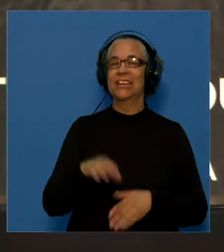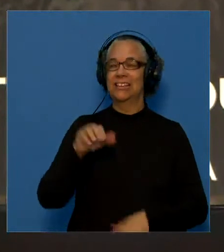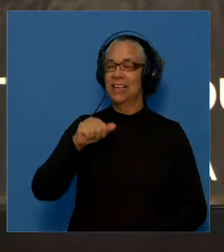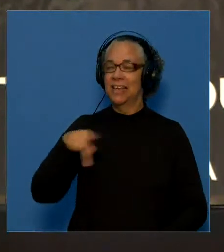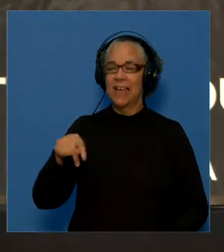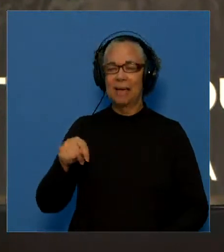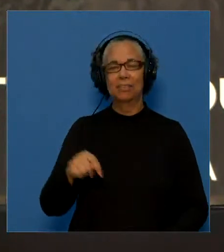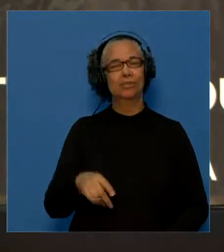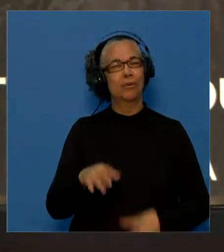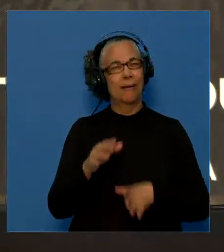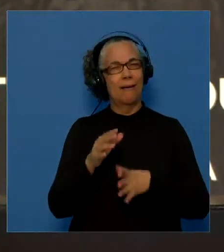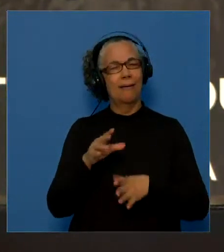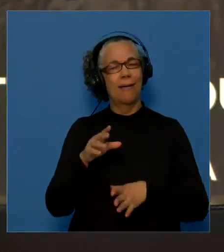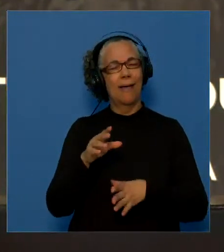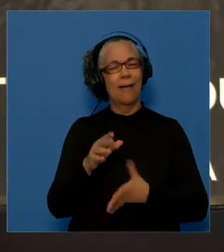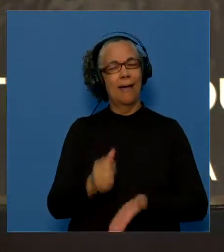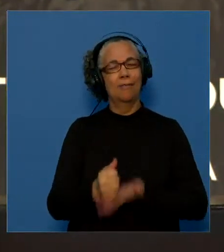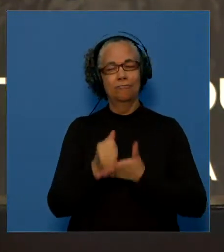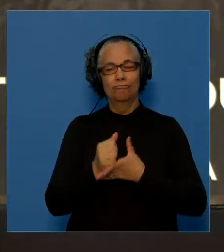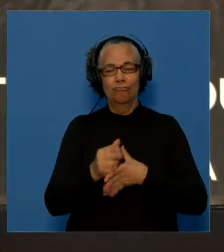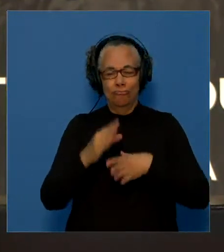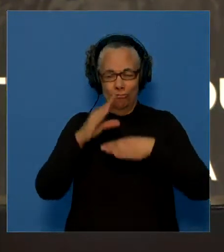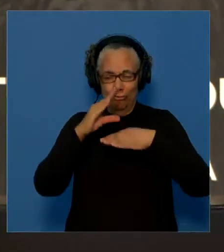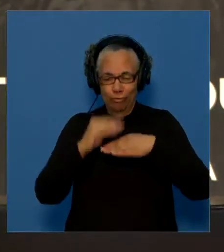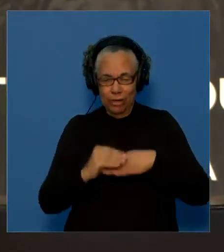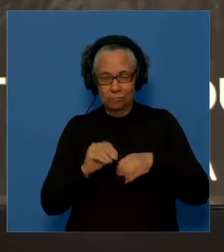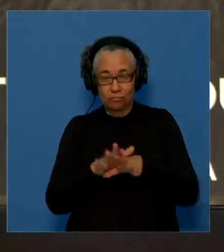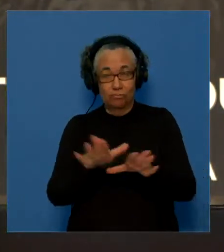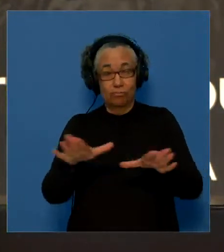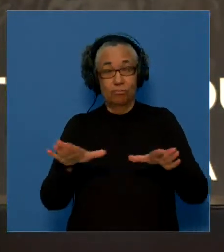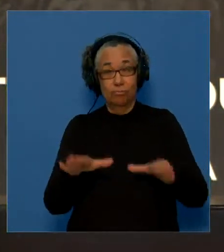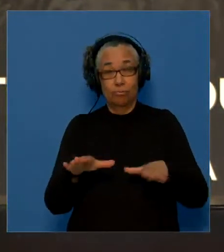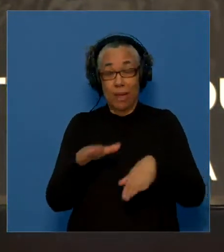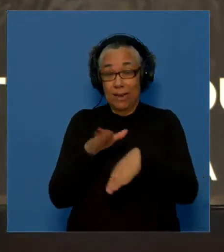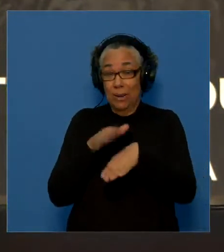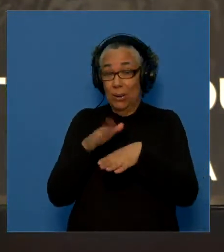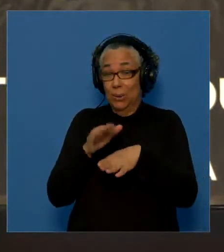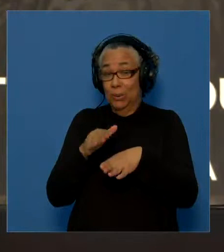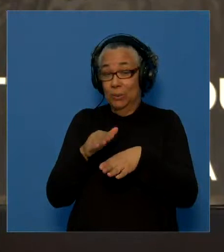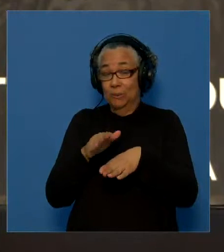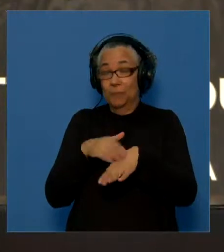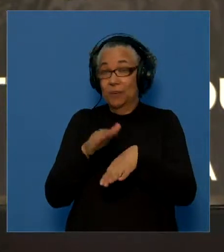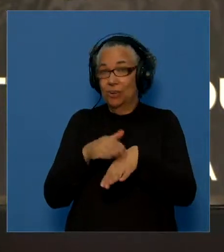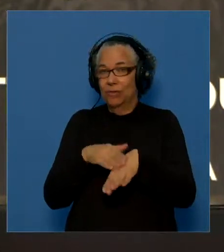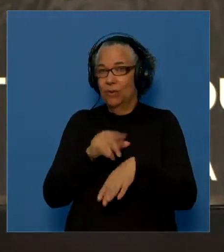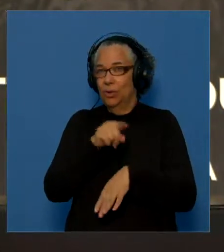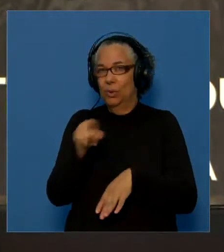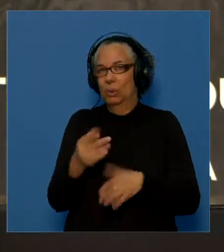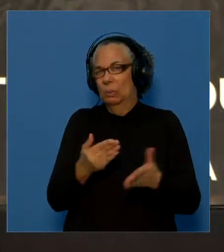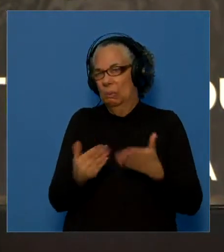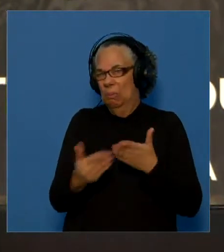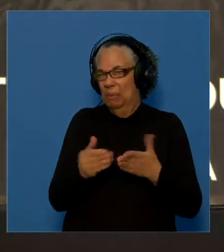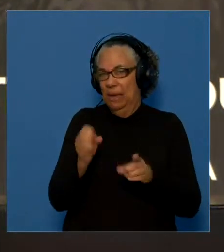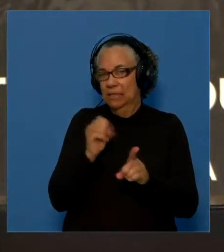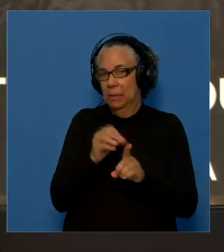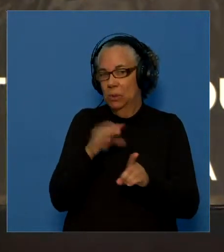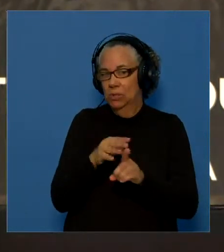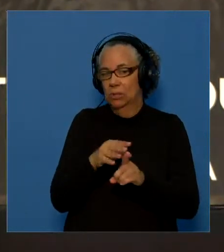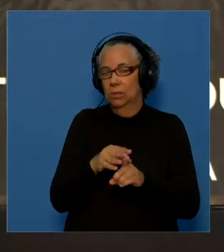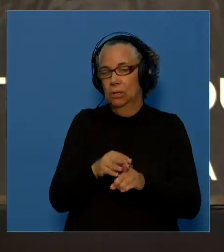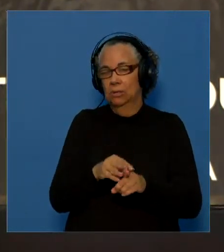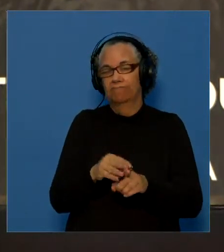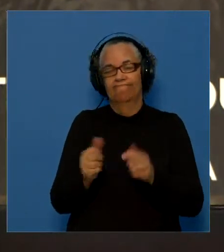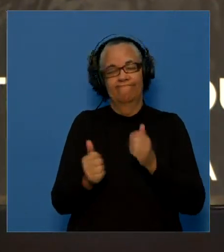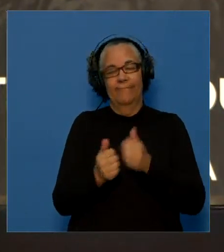of COVID-19 by notifying app users of potential exposure. It is one of the most sophisticated